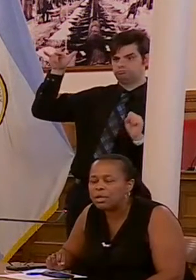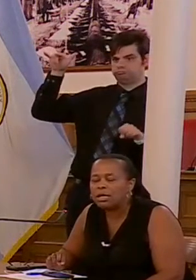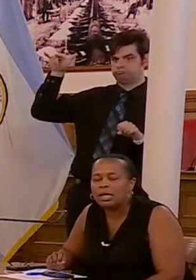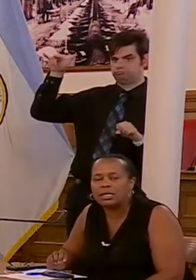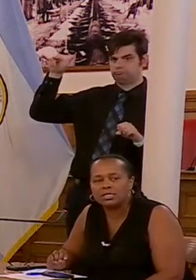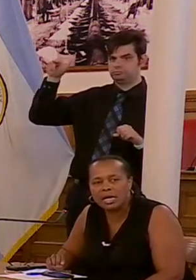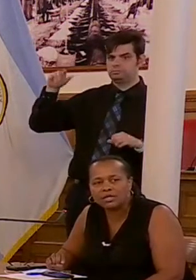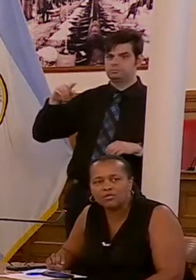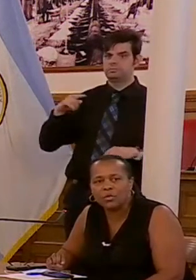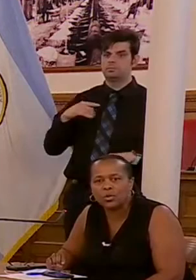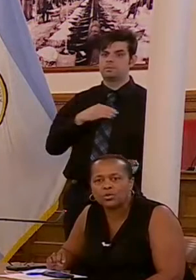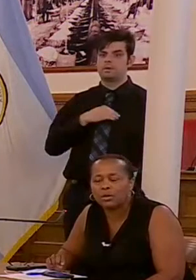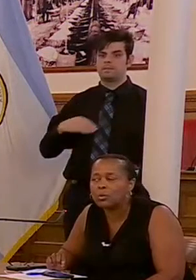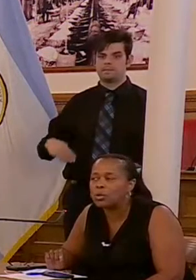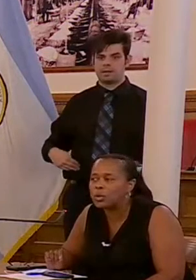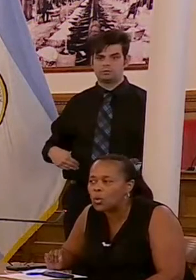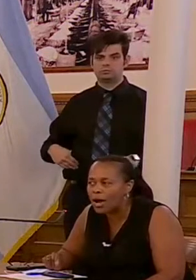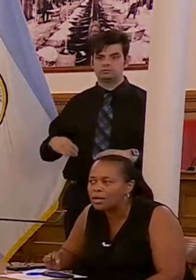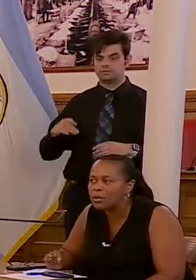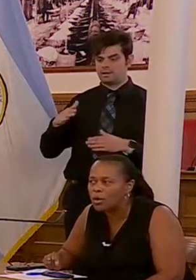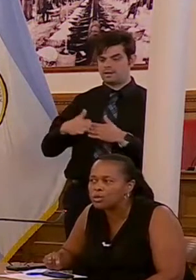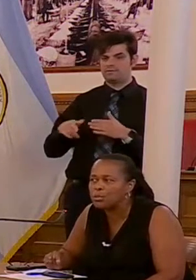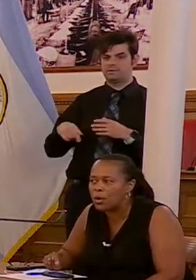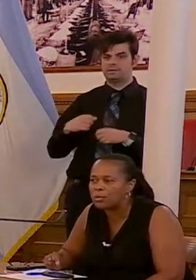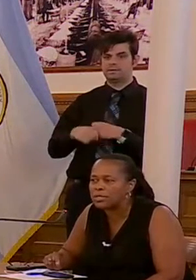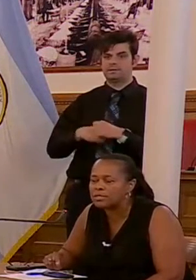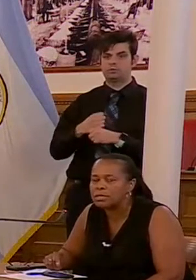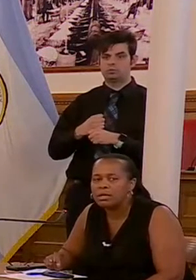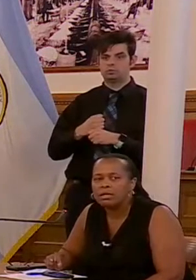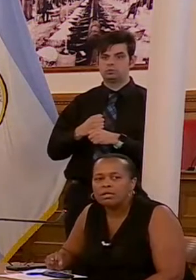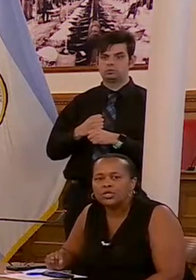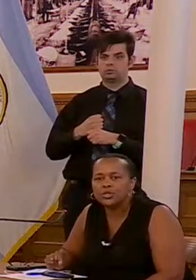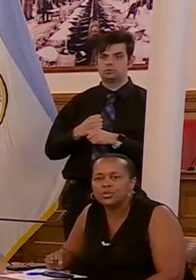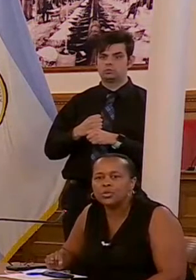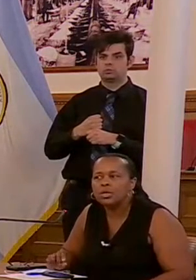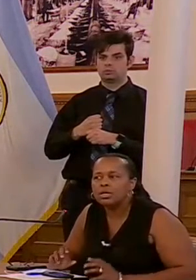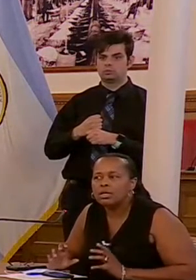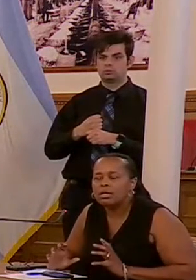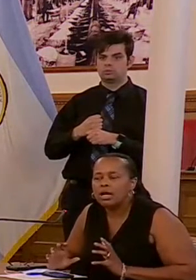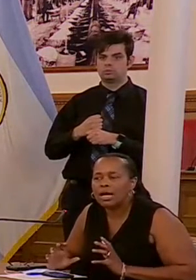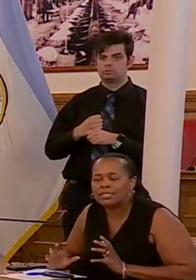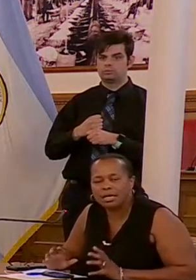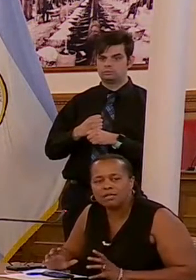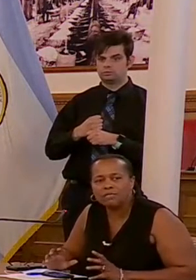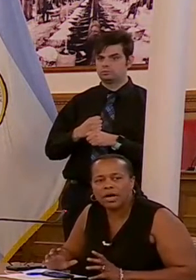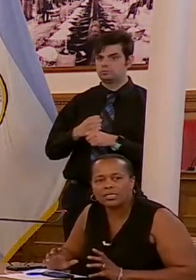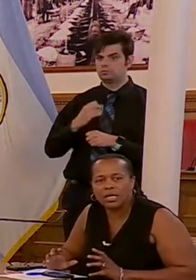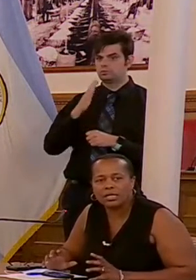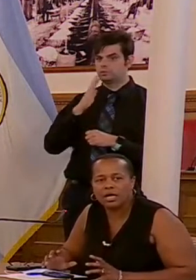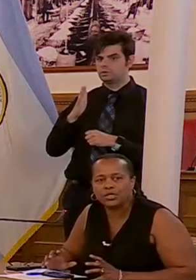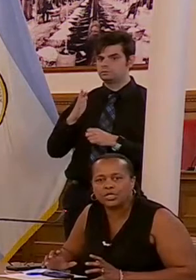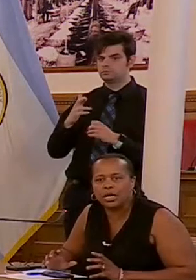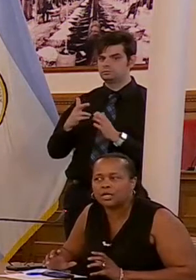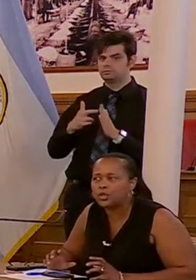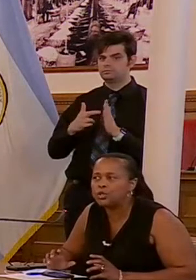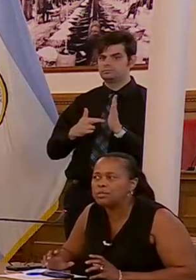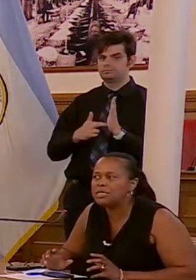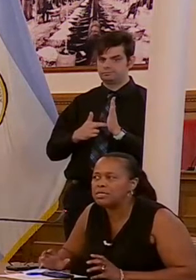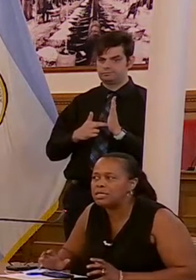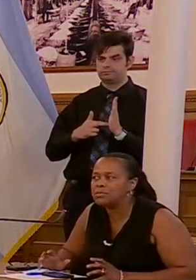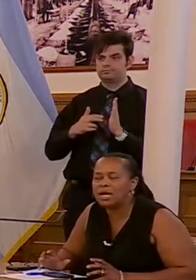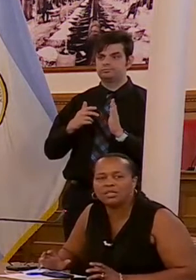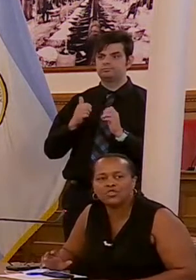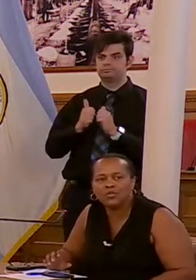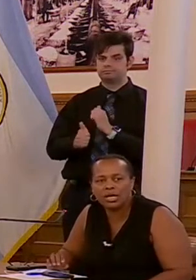year an executive order that will require all departments to identify technology that could